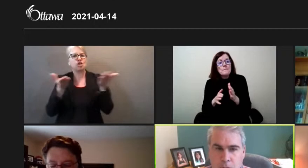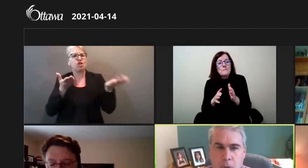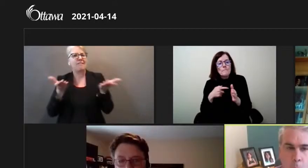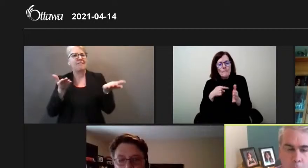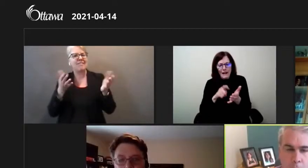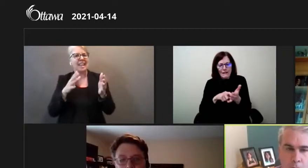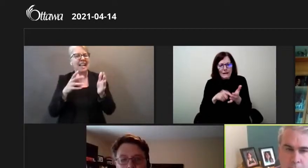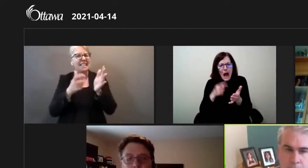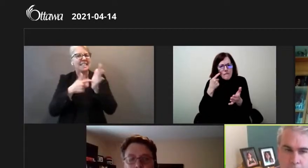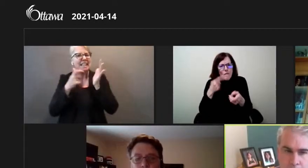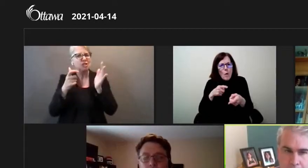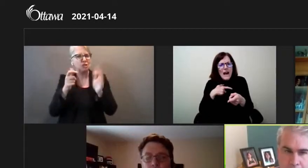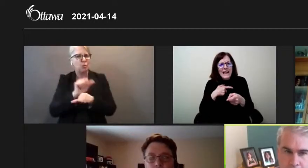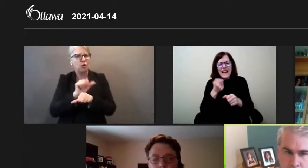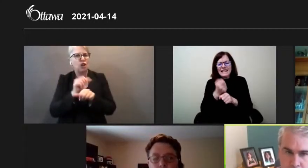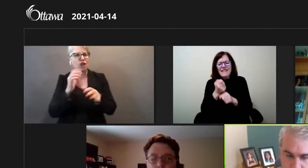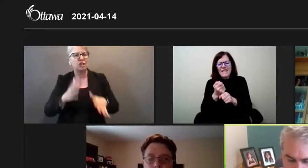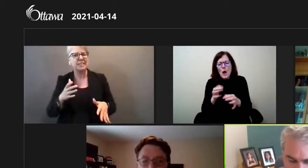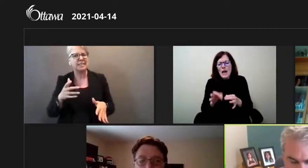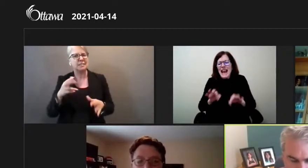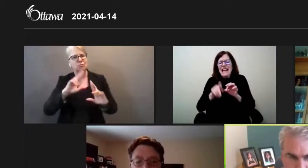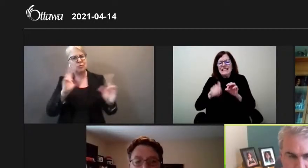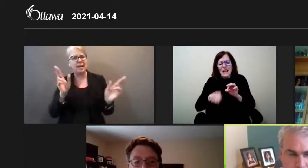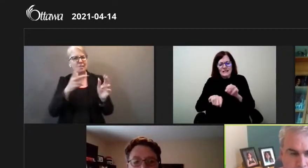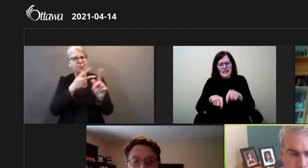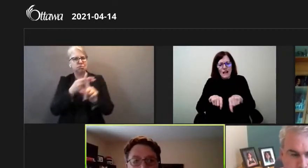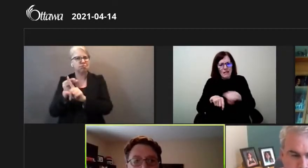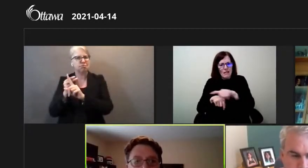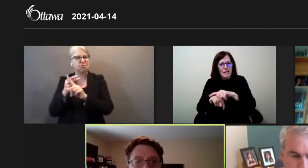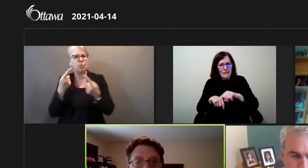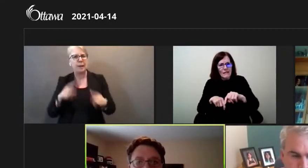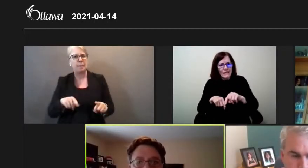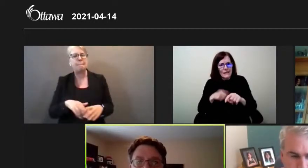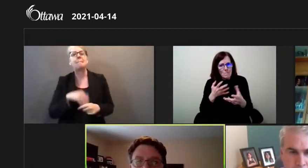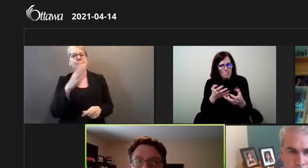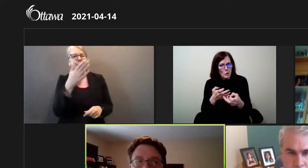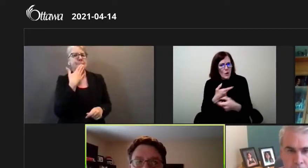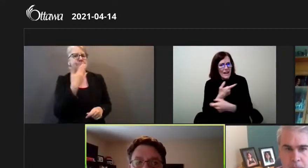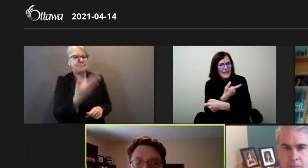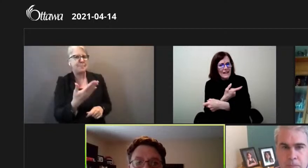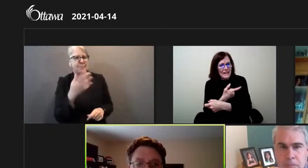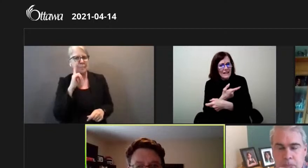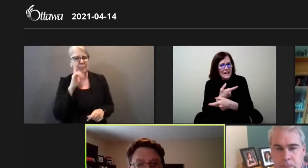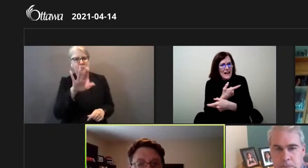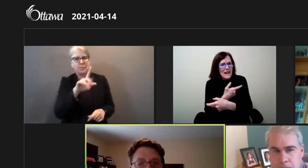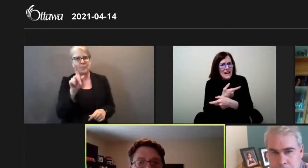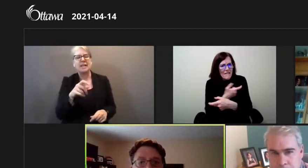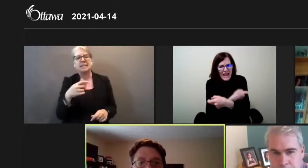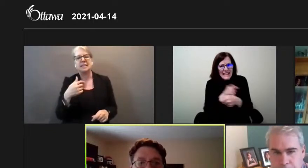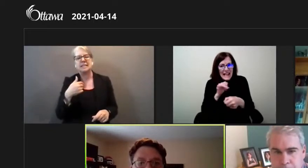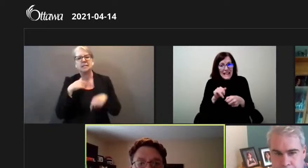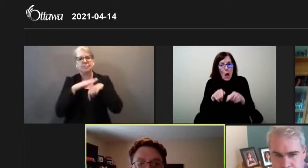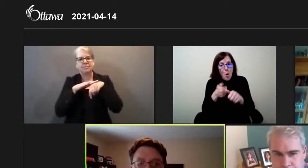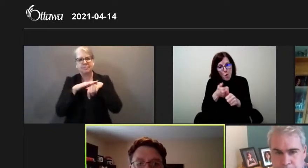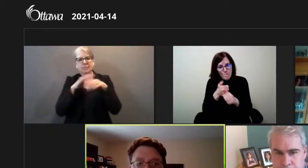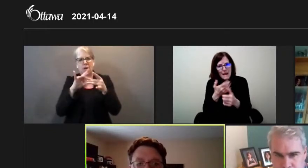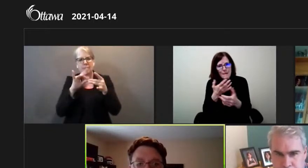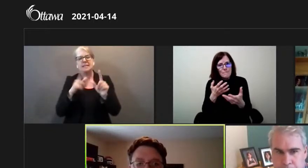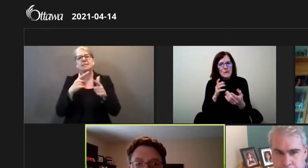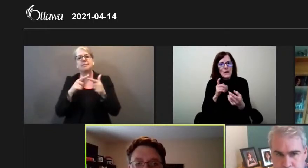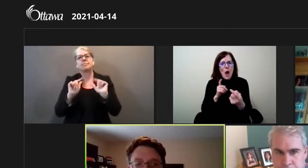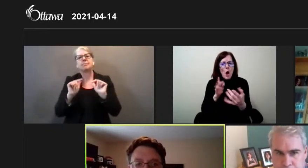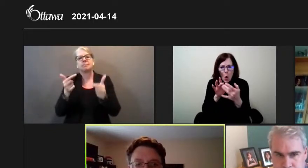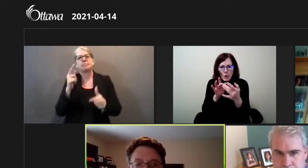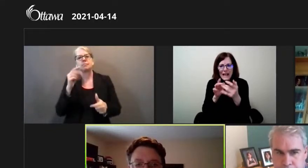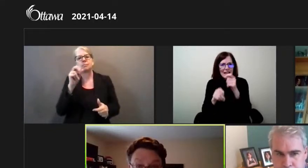essential workers as far as vaccinations go? Yeah, no, thank you, Councillor. I'll start with some high level comments and then I'll turn to Tony